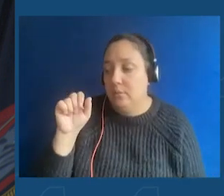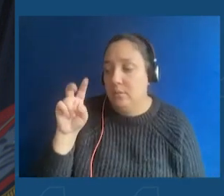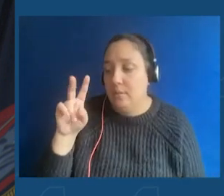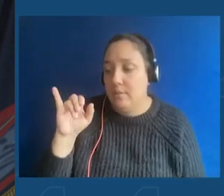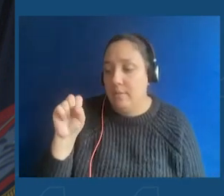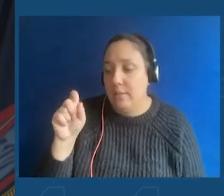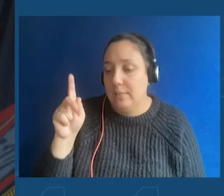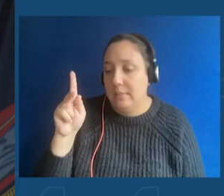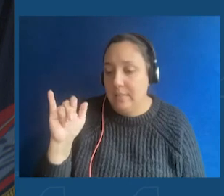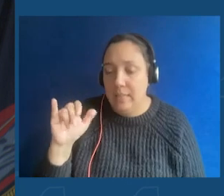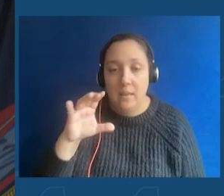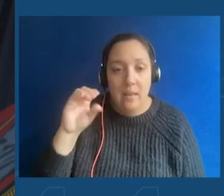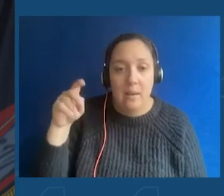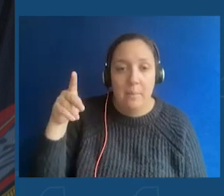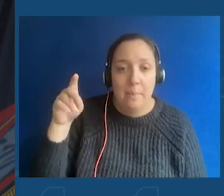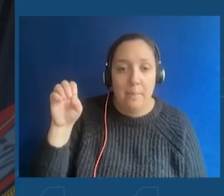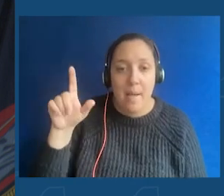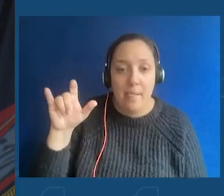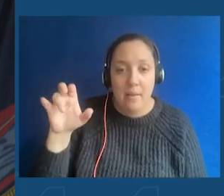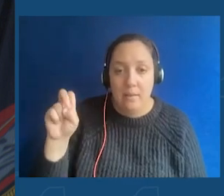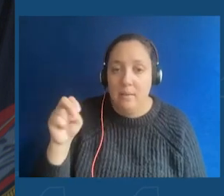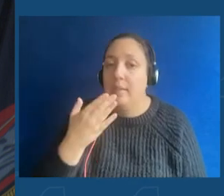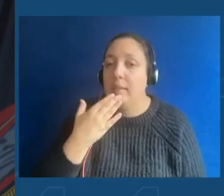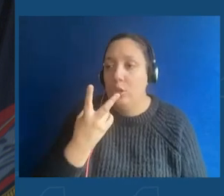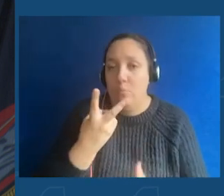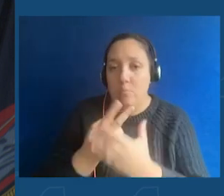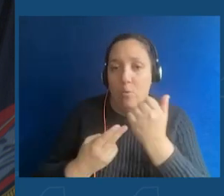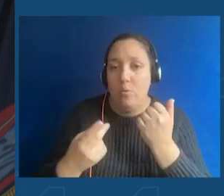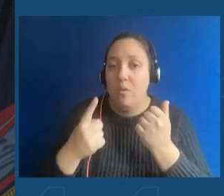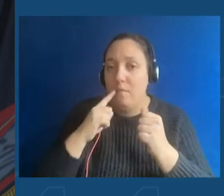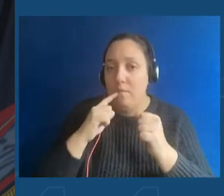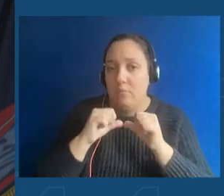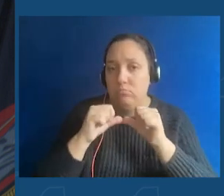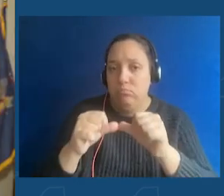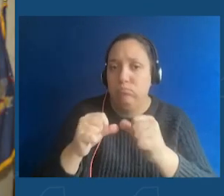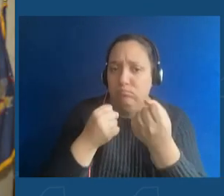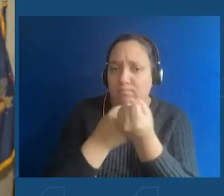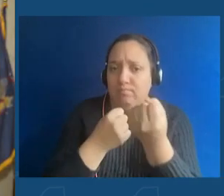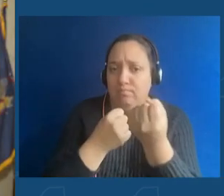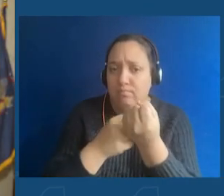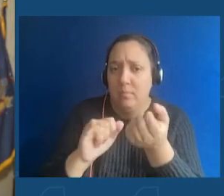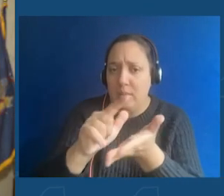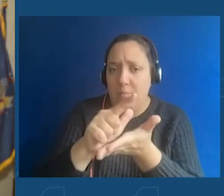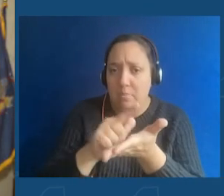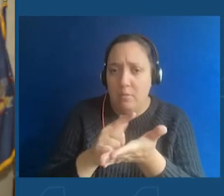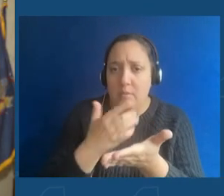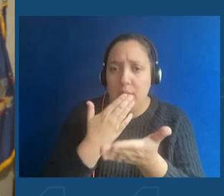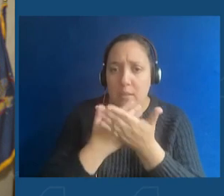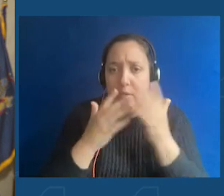Paulin for leading the charge on this bill in the legislature. Let's give them a round of applause.